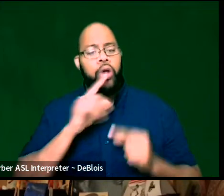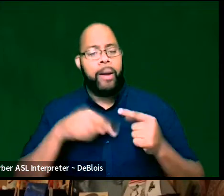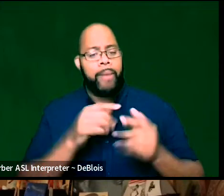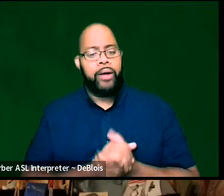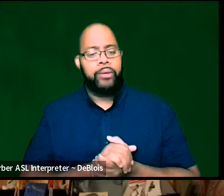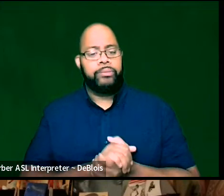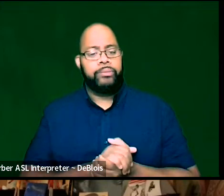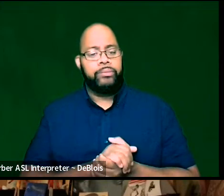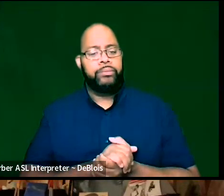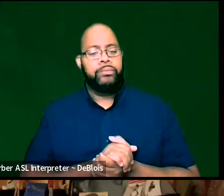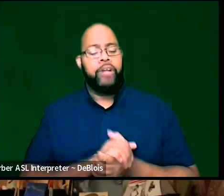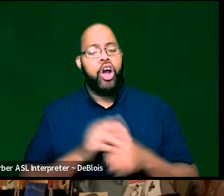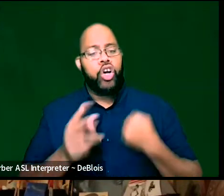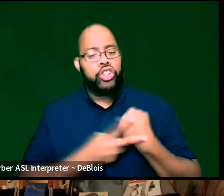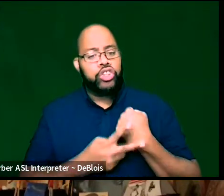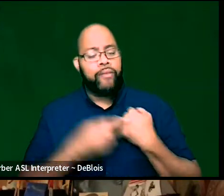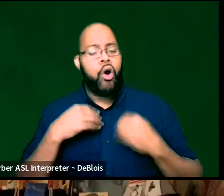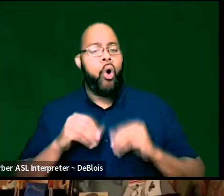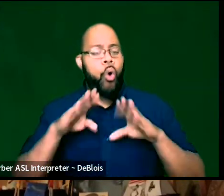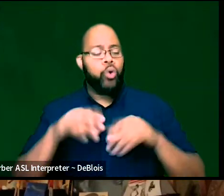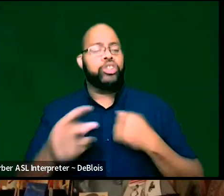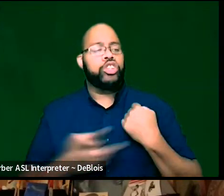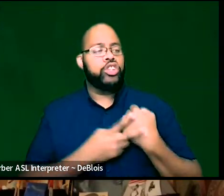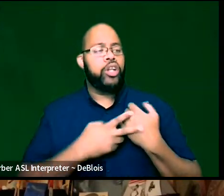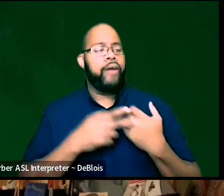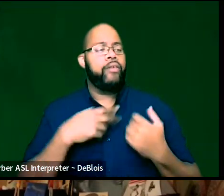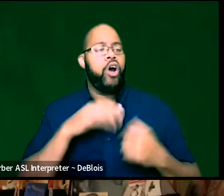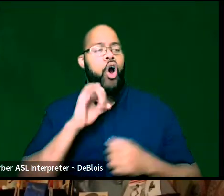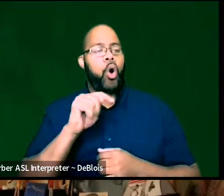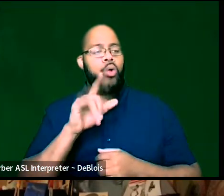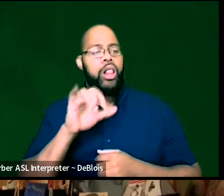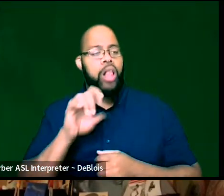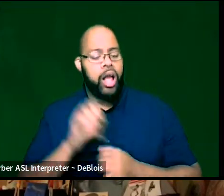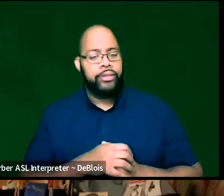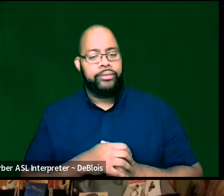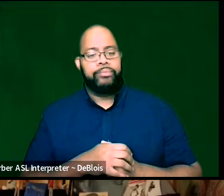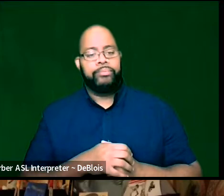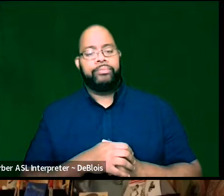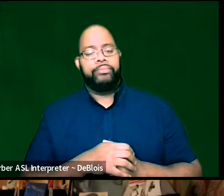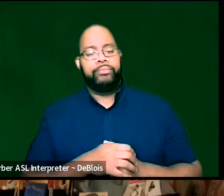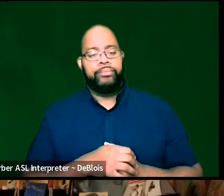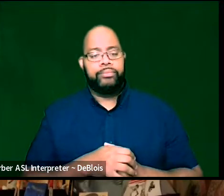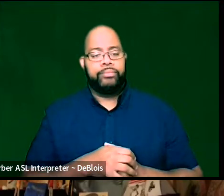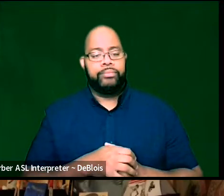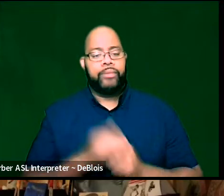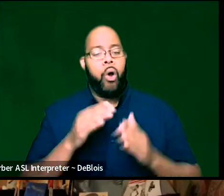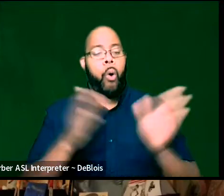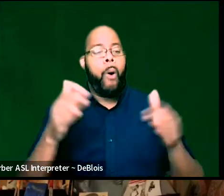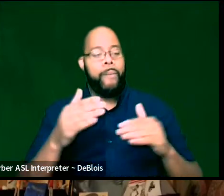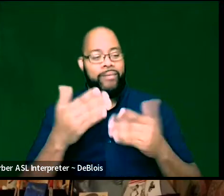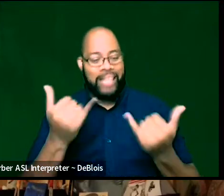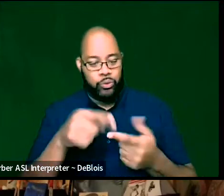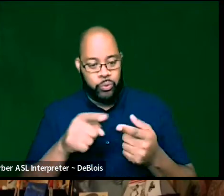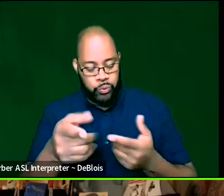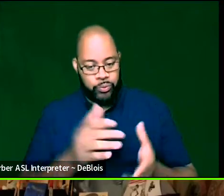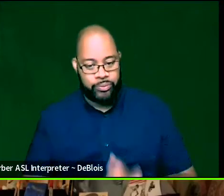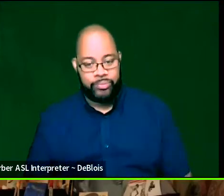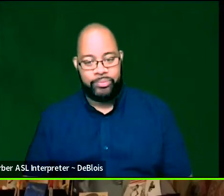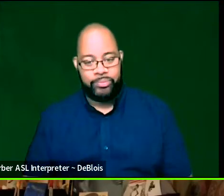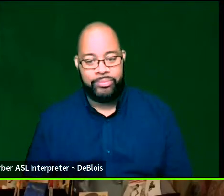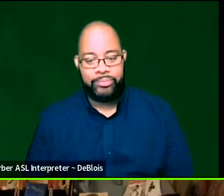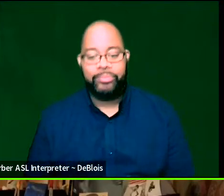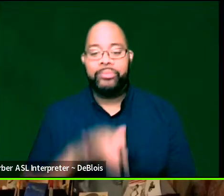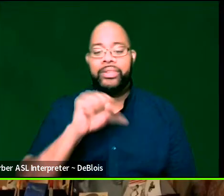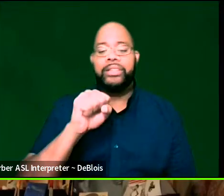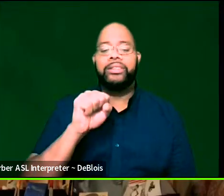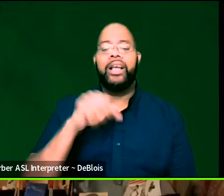about conserving our oceans, conserving our coastlines. Vince, I'll open the floor to you. Yes,